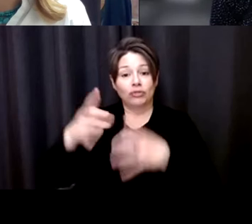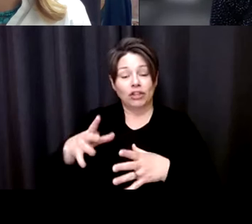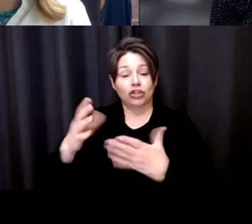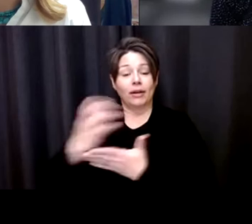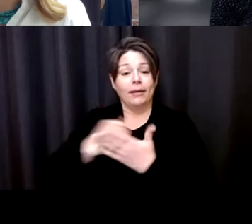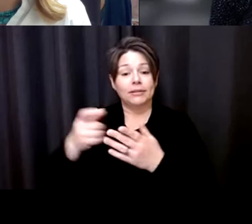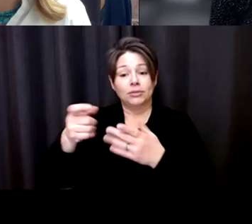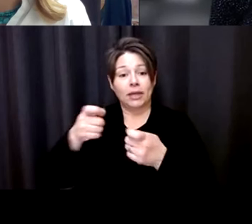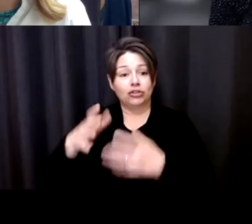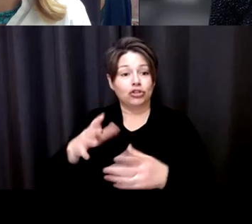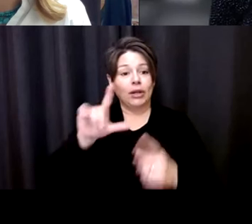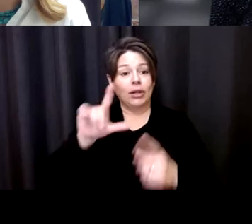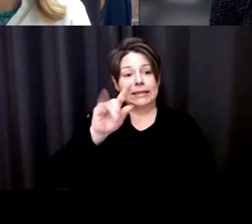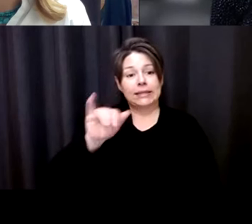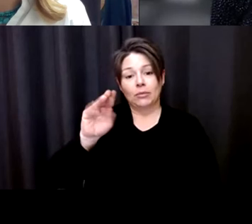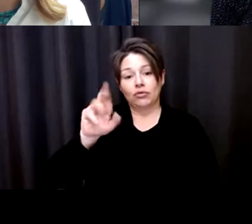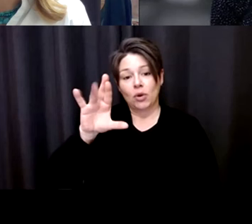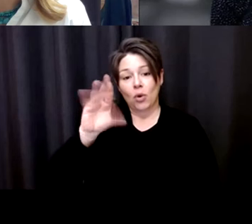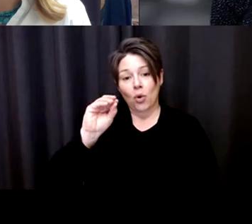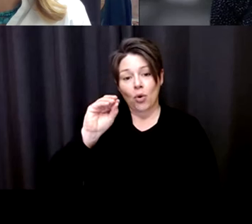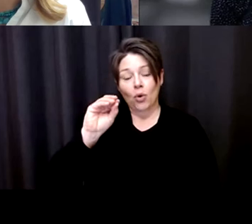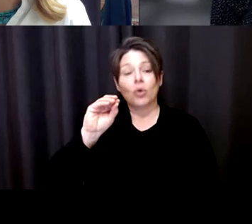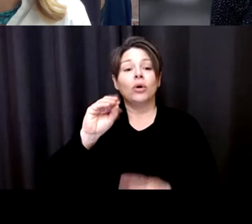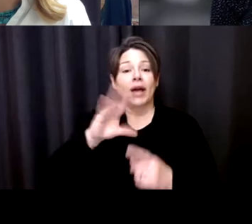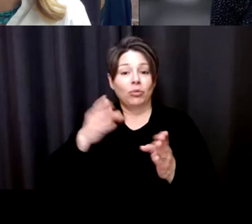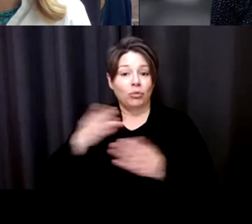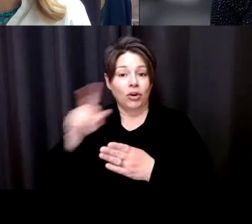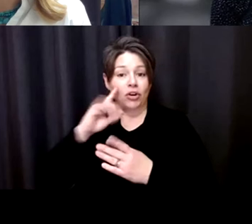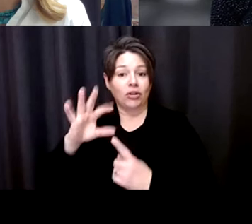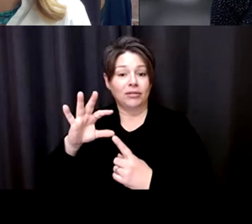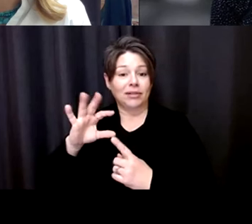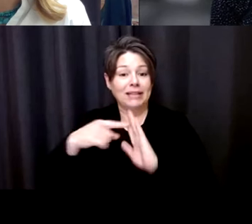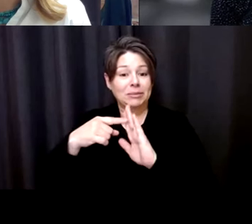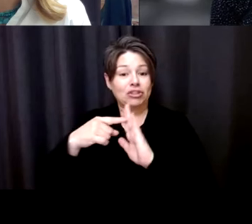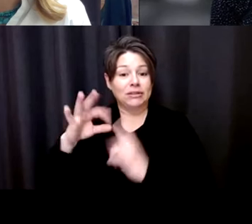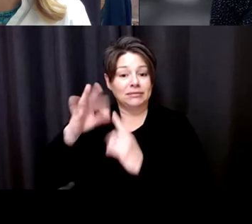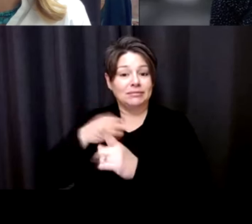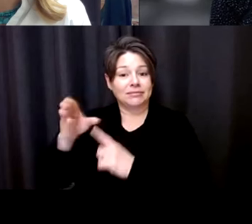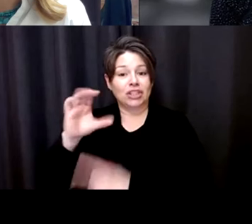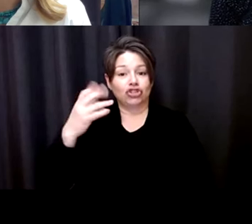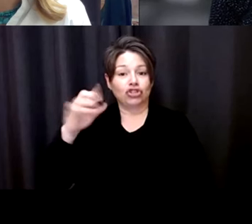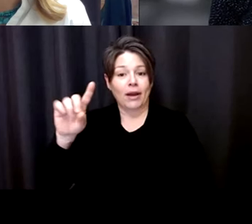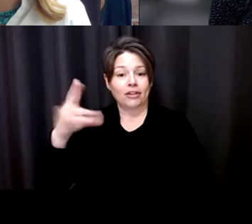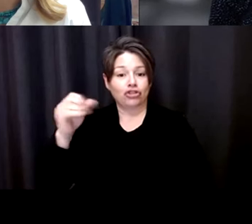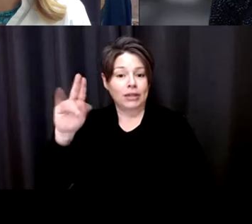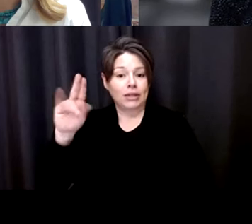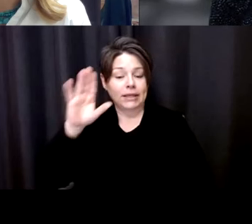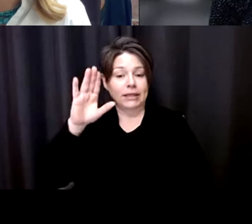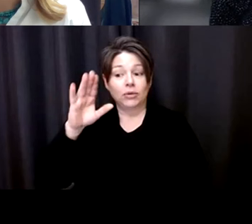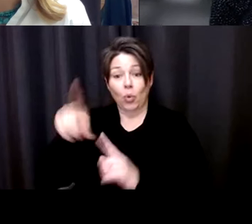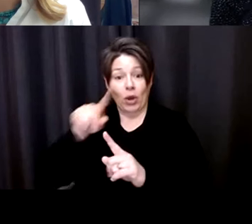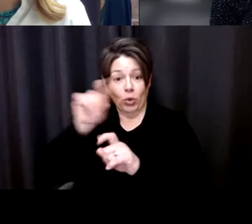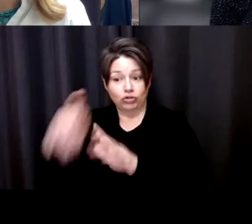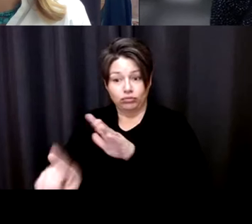manager, Lindsay Marino, and preparator and exhibition specialist, Chad Cheney, will present the questions to Nancy